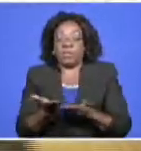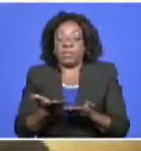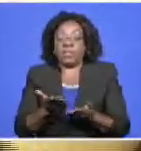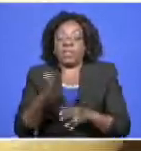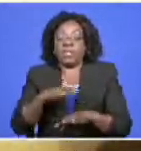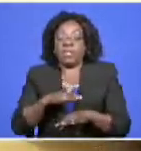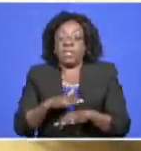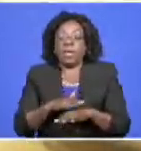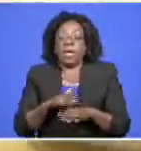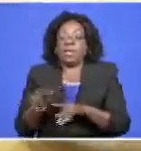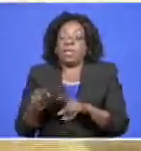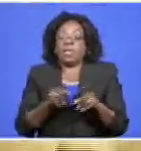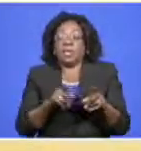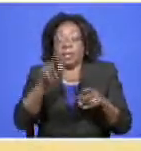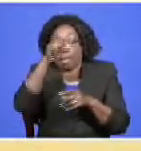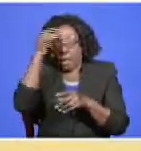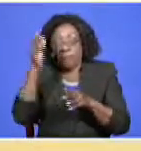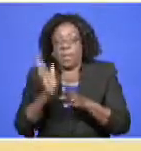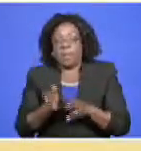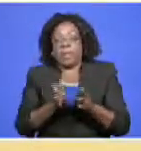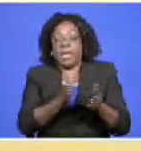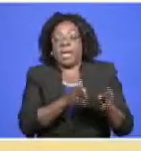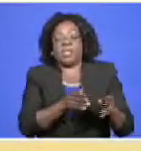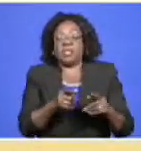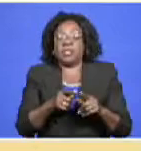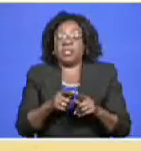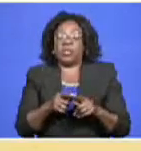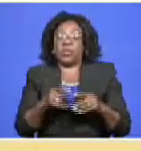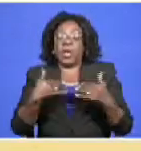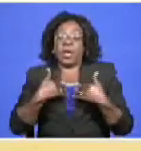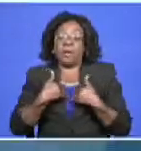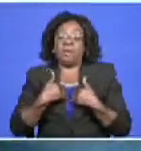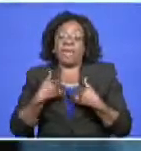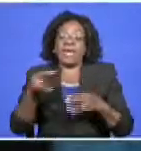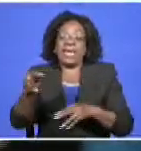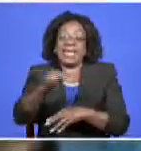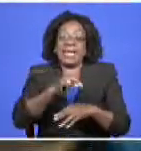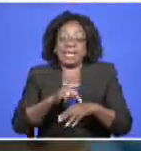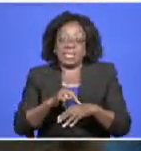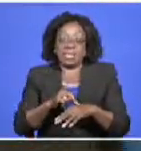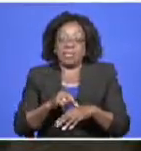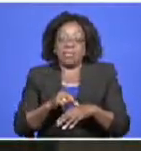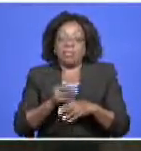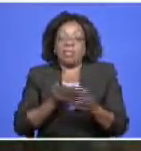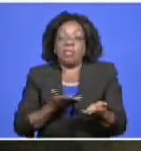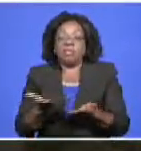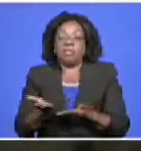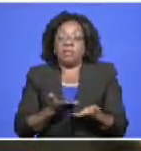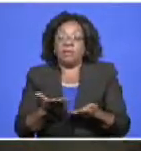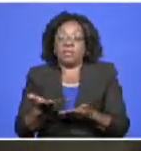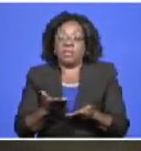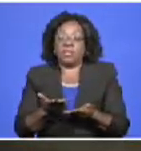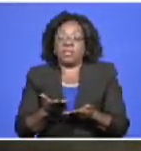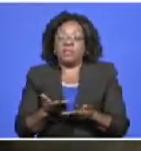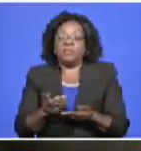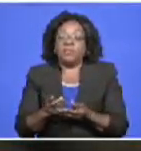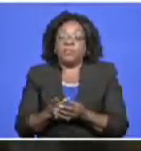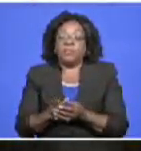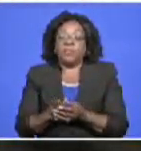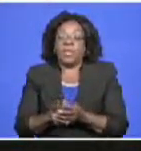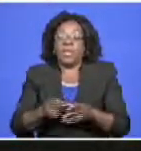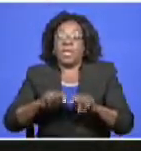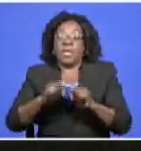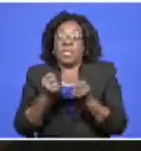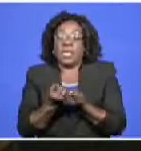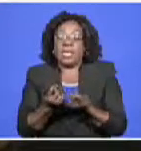afternoon that in the coming days, a date will be announced for the National Service to eulogize the victims. A team from the coroner's office